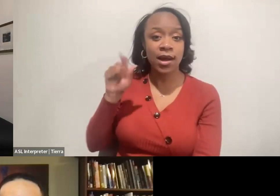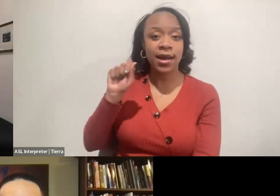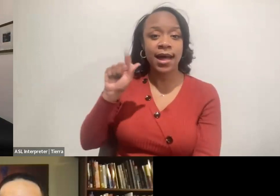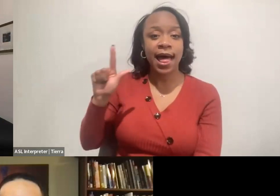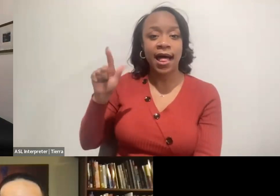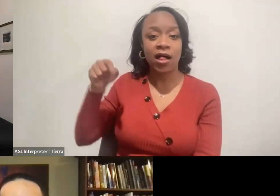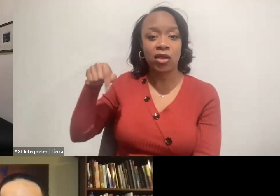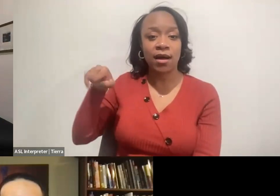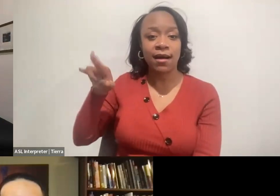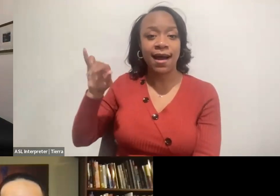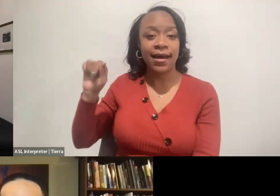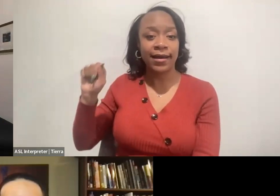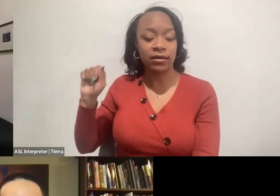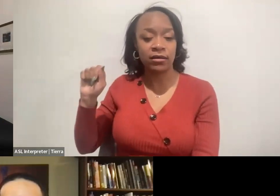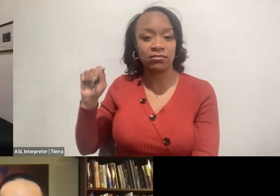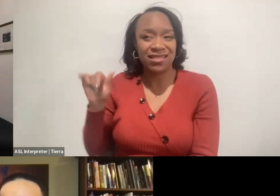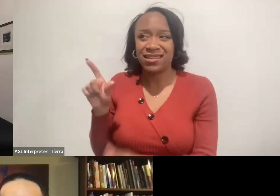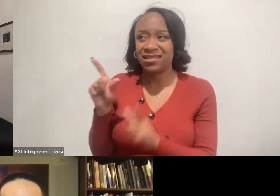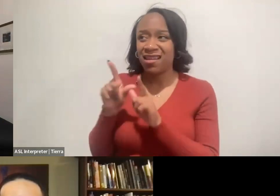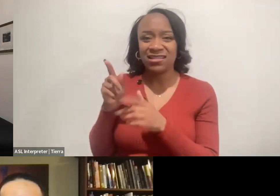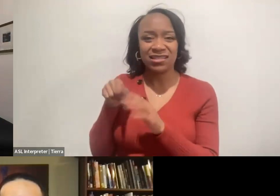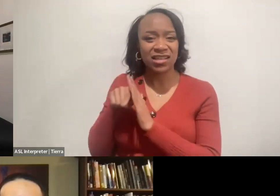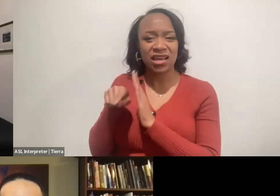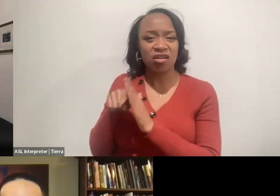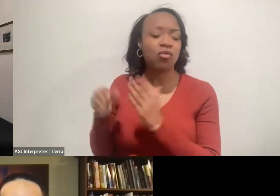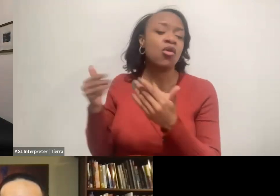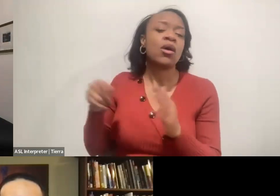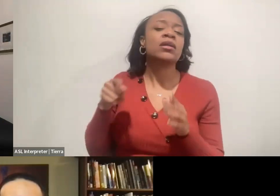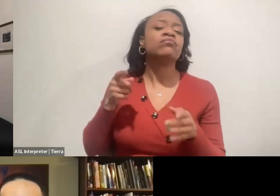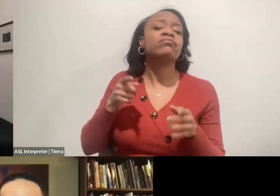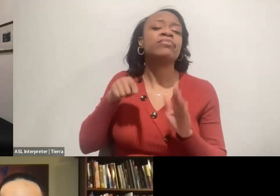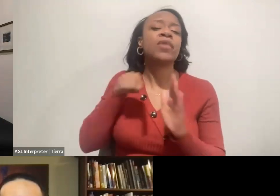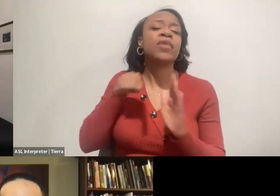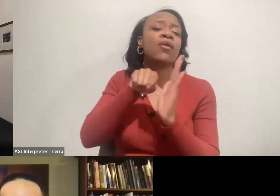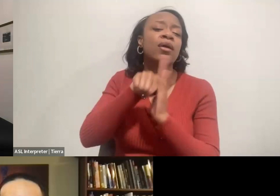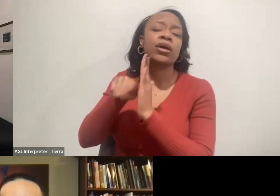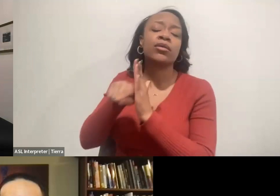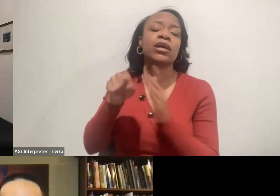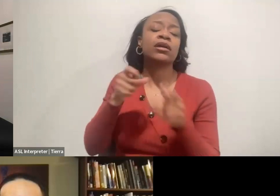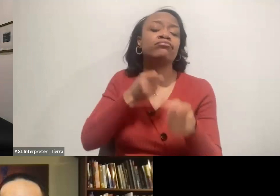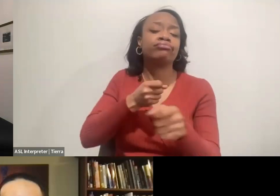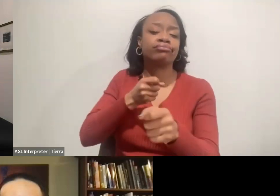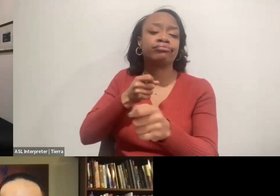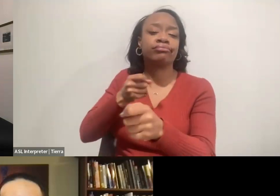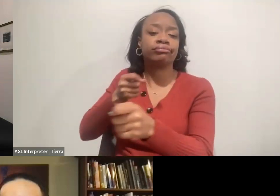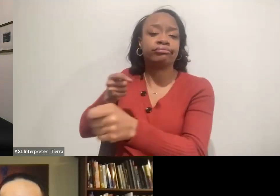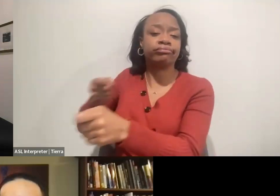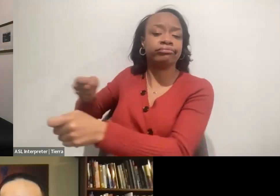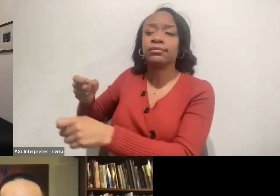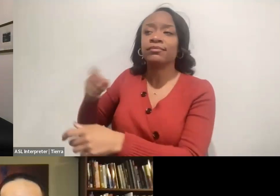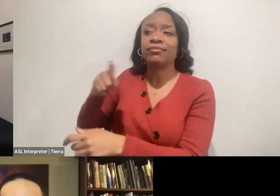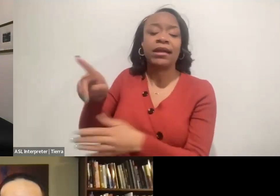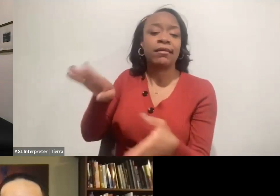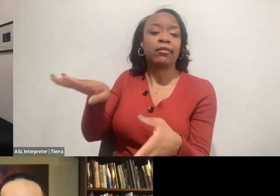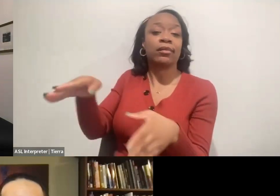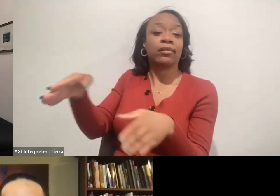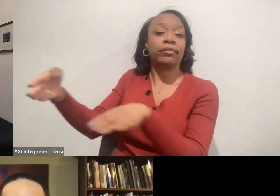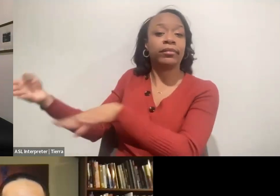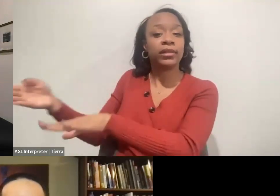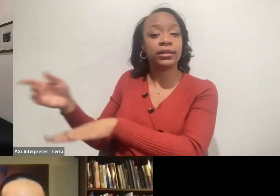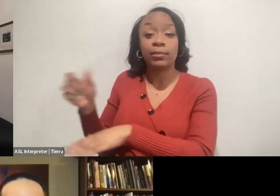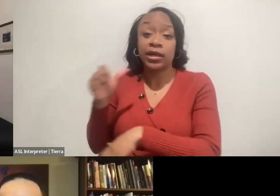license to kill. Go around killing anybody you want, and it's all okay because you're not at fault. Well, that's